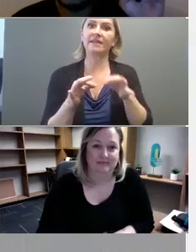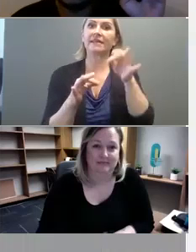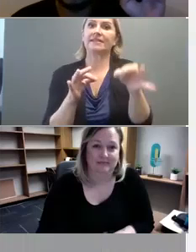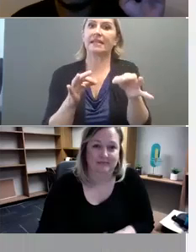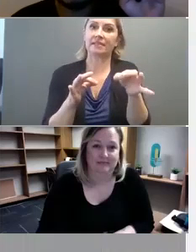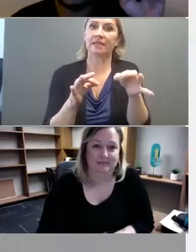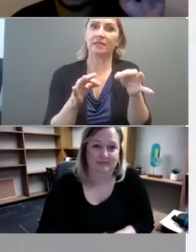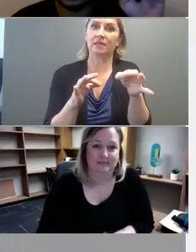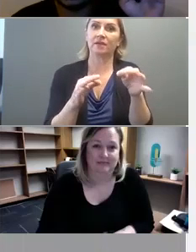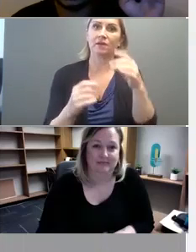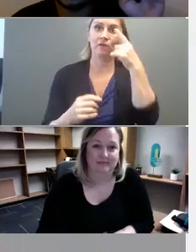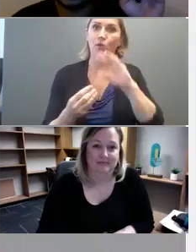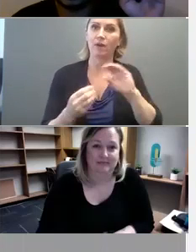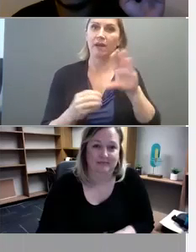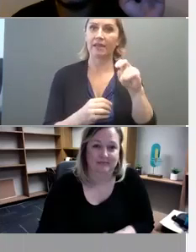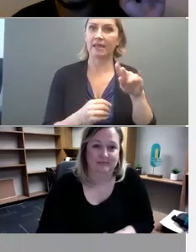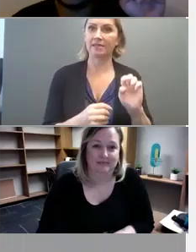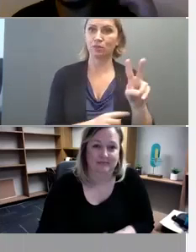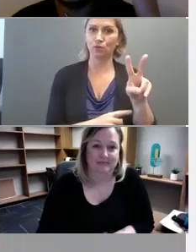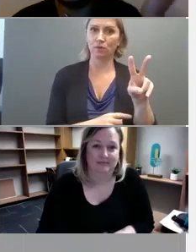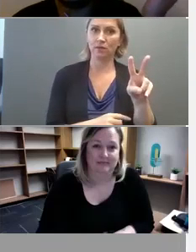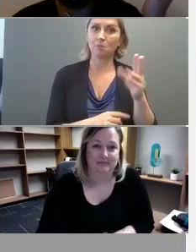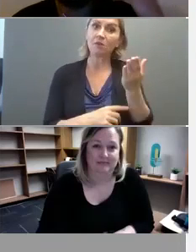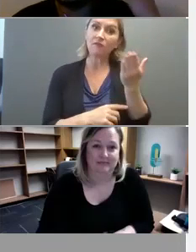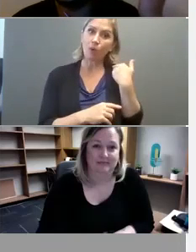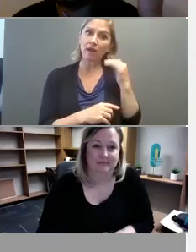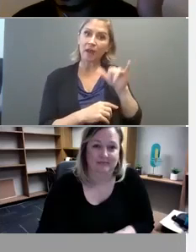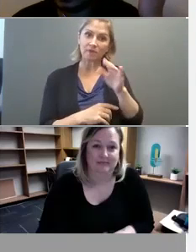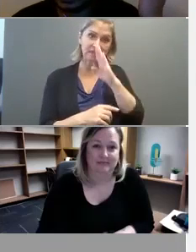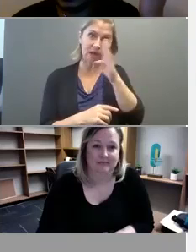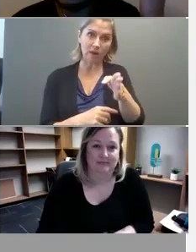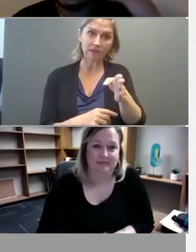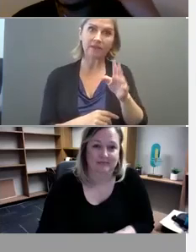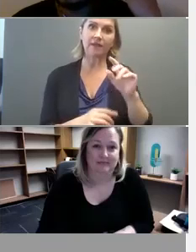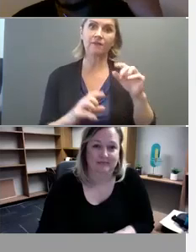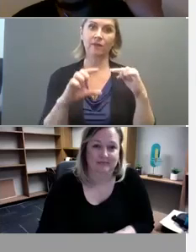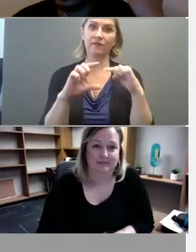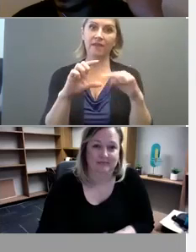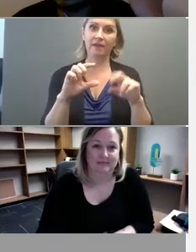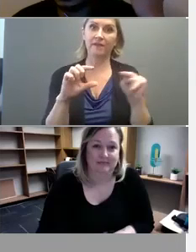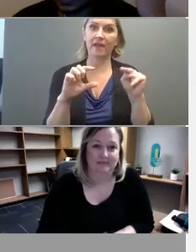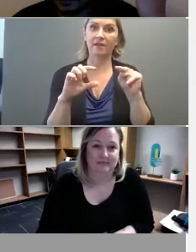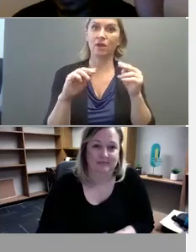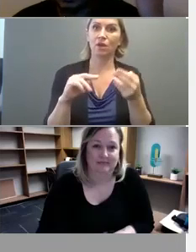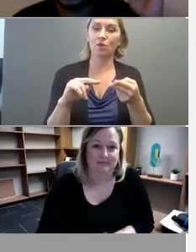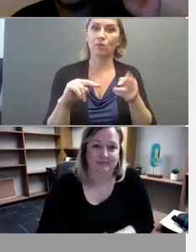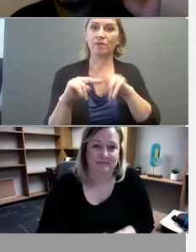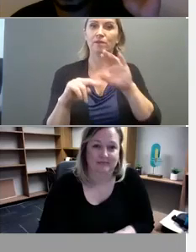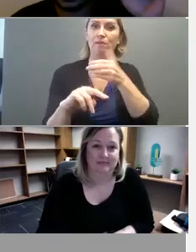2, where initially case 2 was, it has to directly be theta of n raised to the power of log base